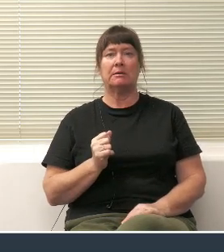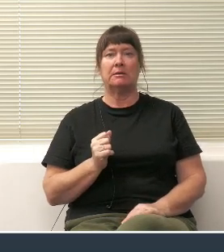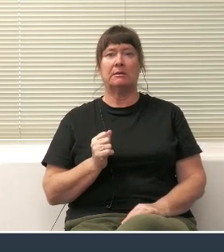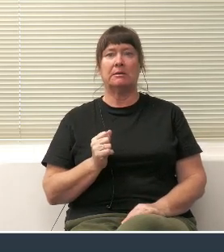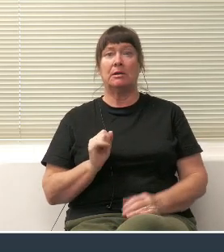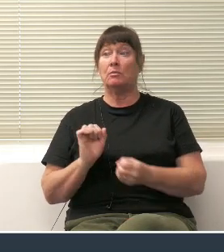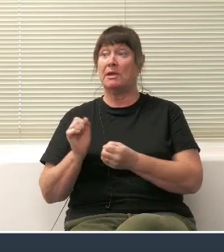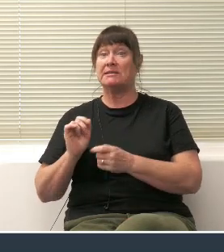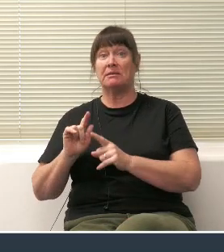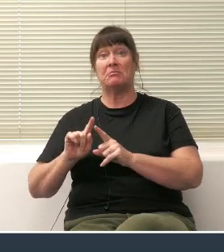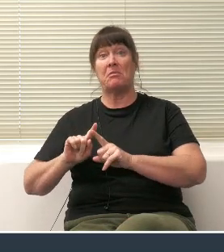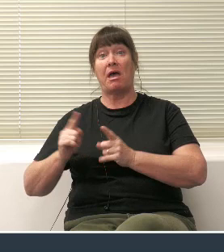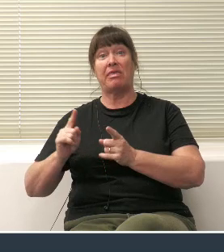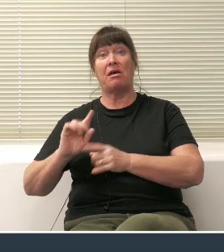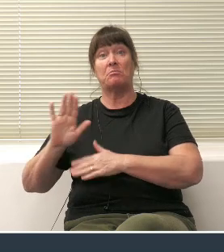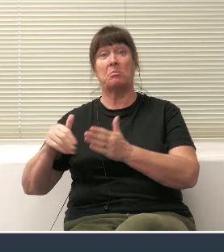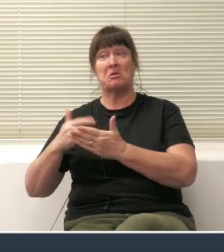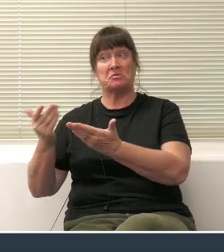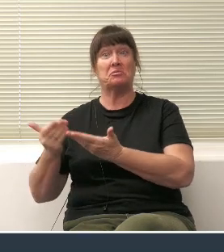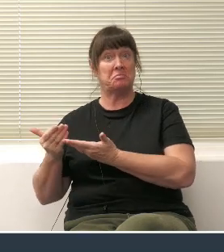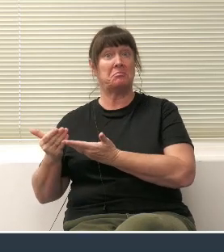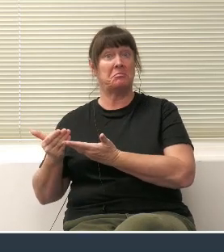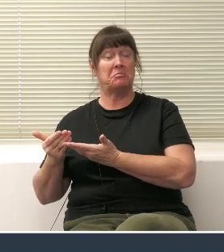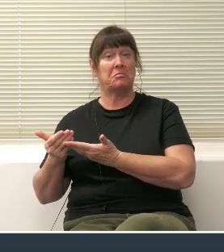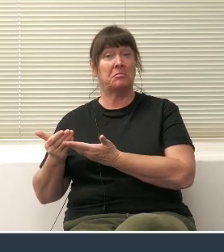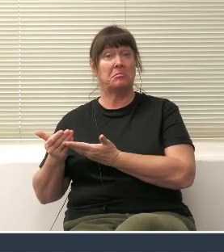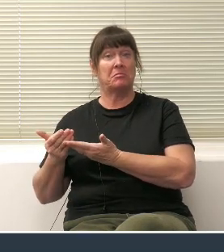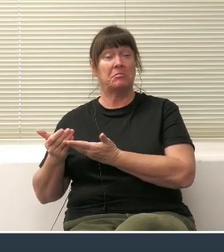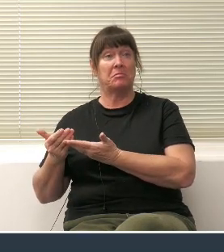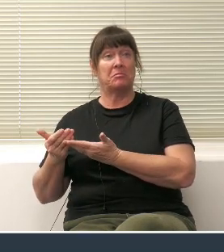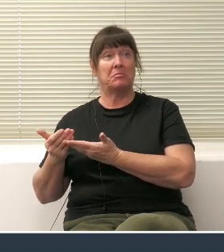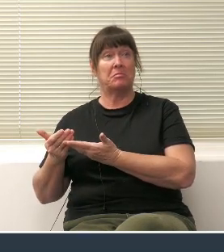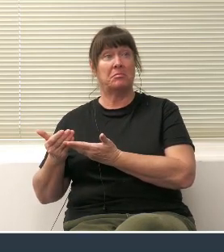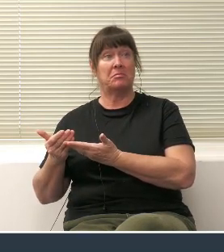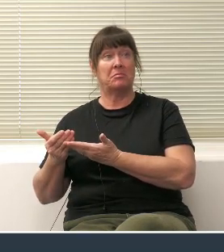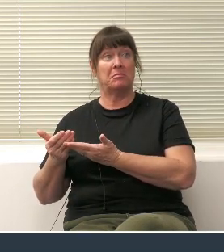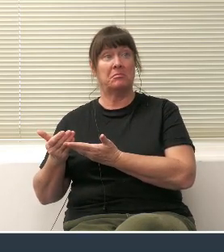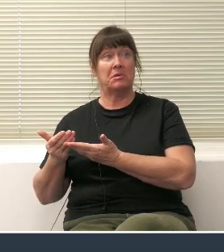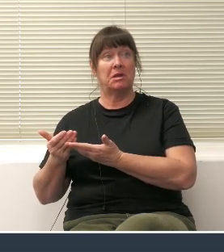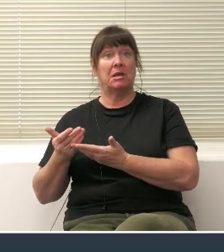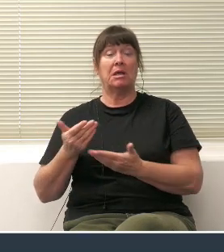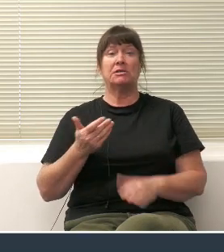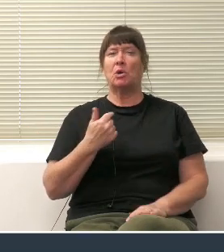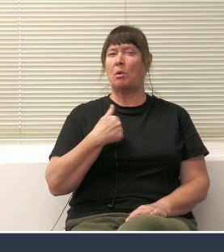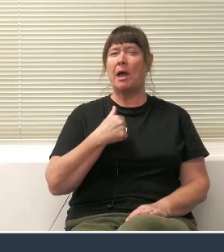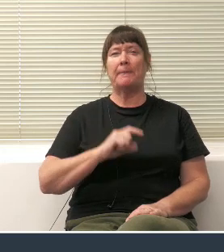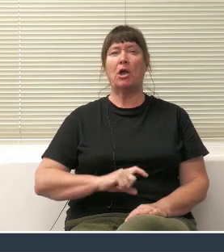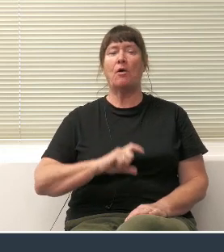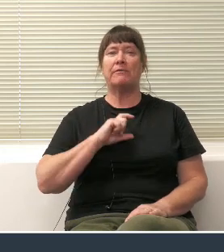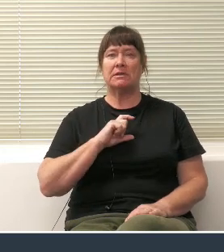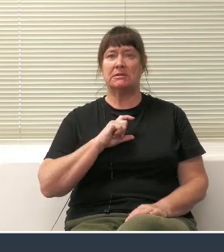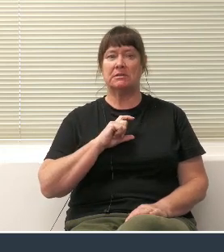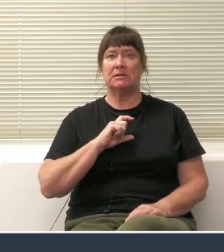some alternative proposals, and I'm I'm confident that when they